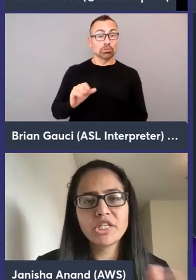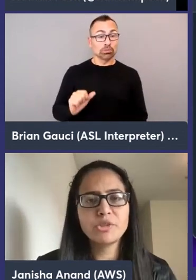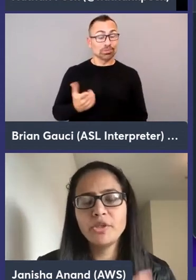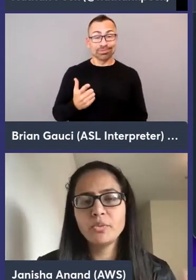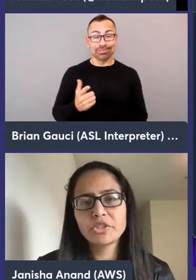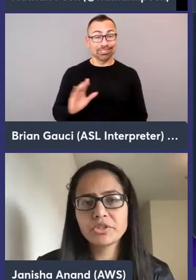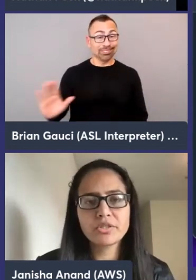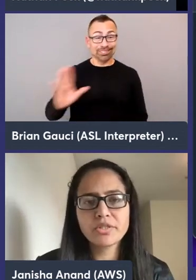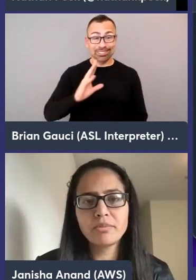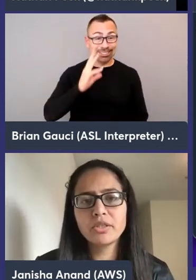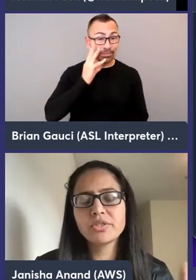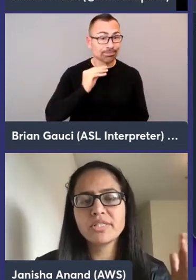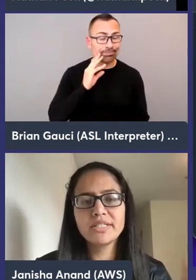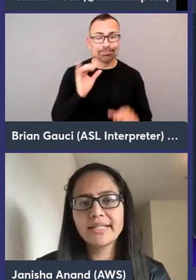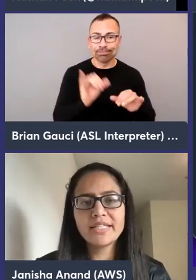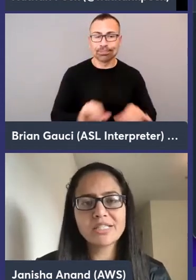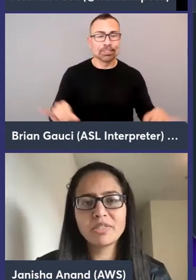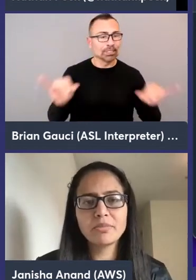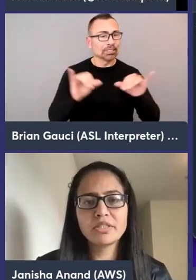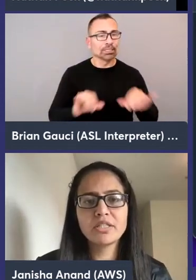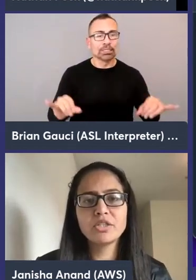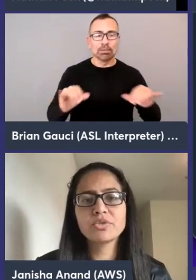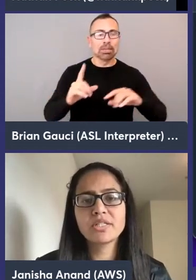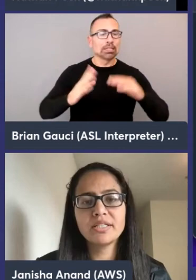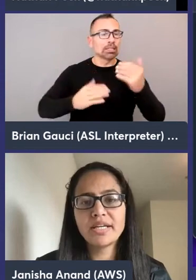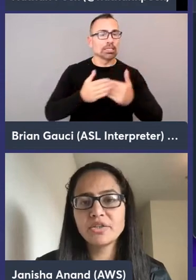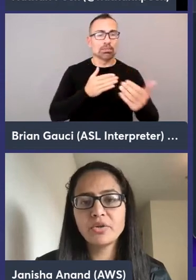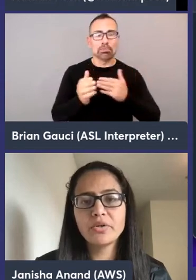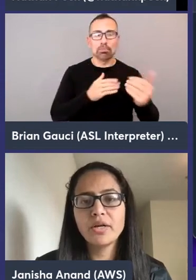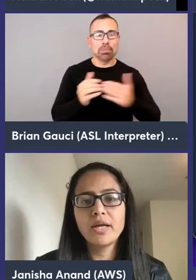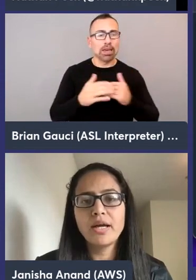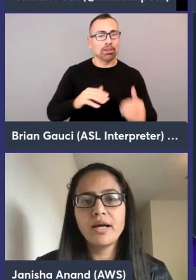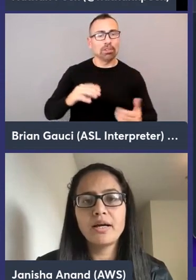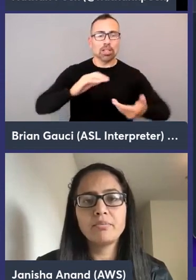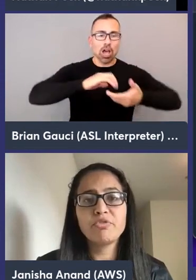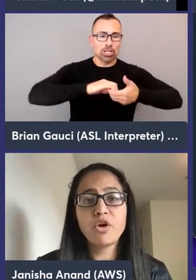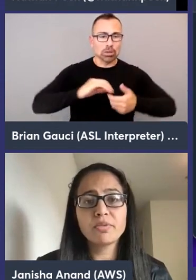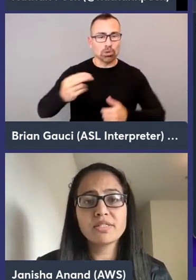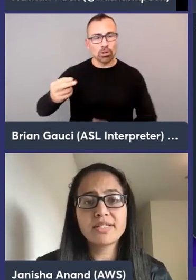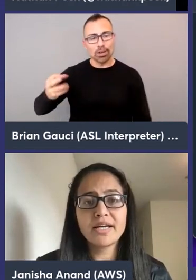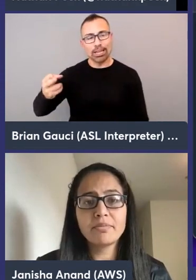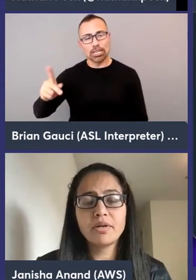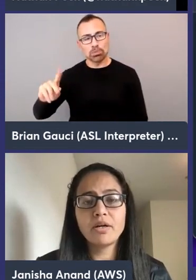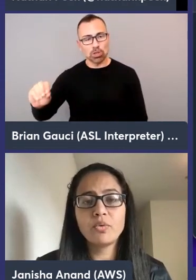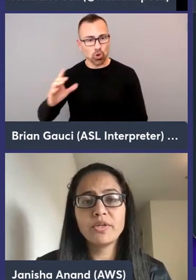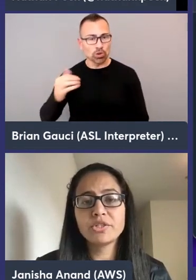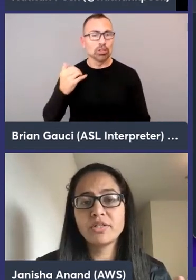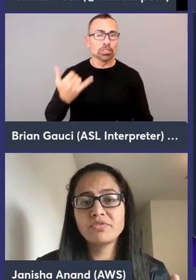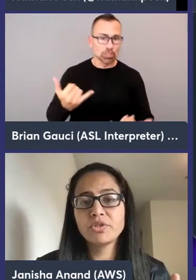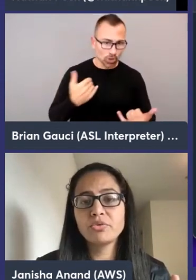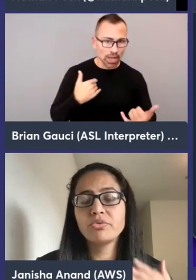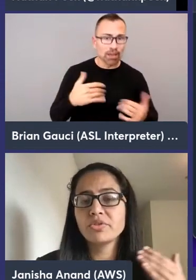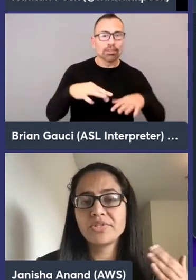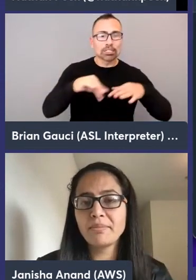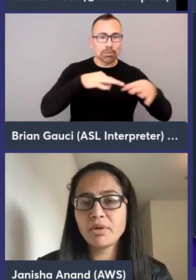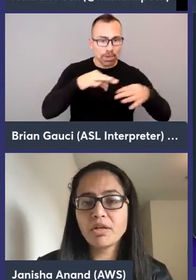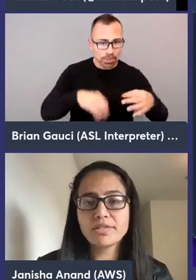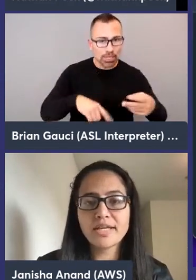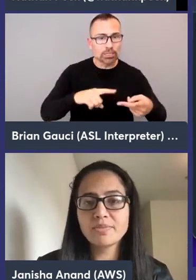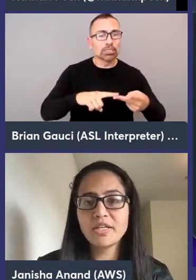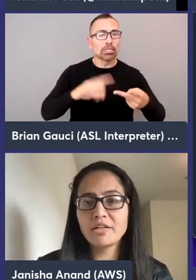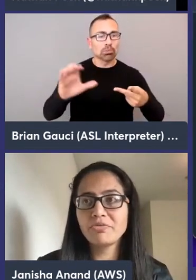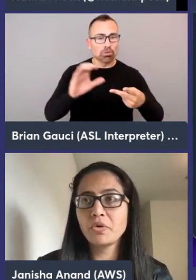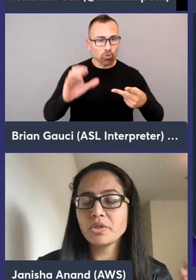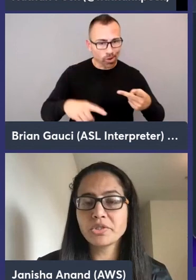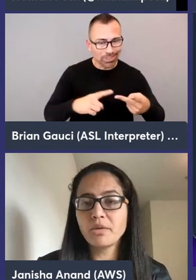customers, HPO versus Ensemble. You still get the explainability. You still get your performance tab, which gives you the same plots